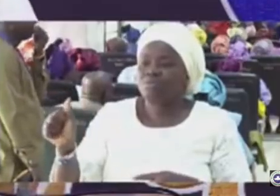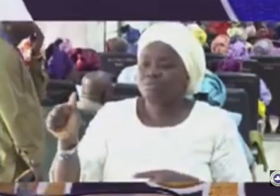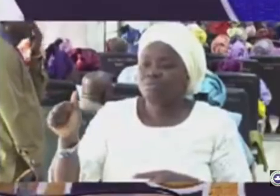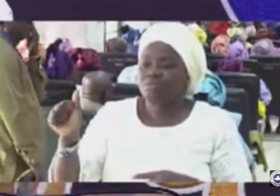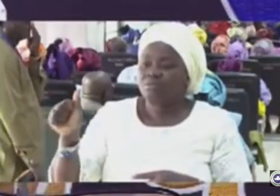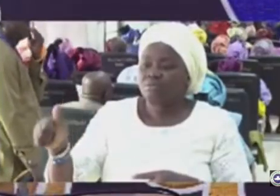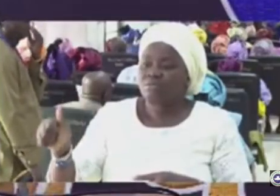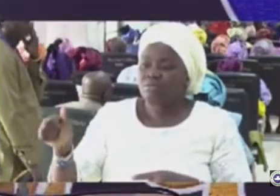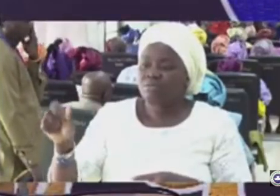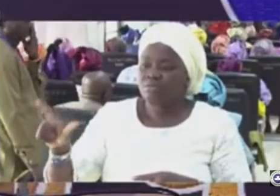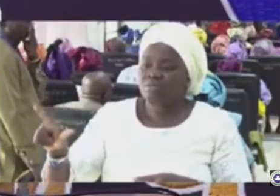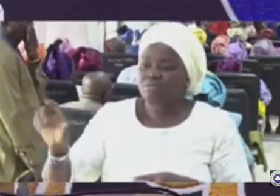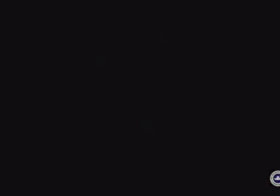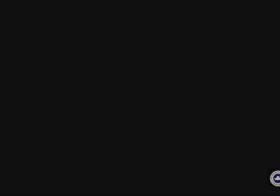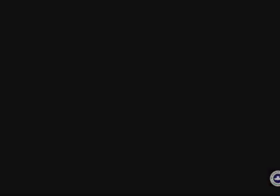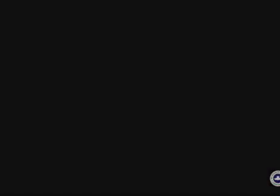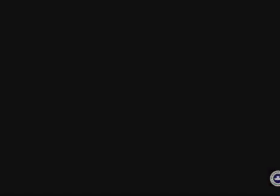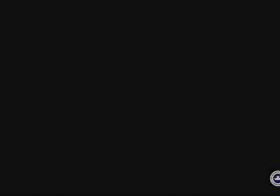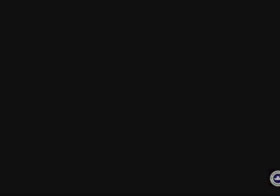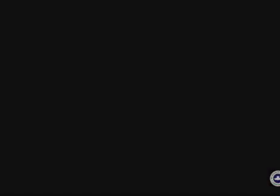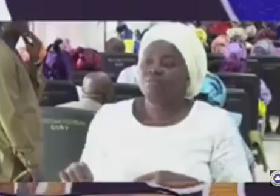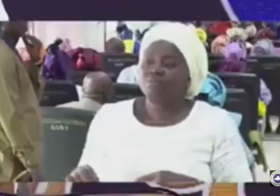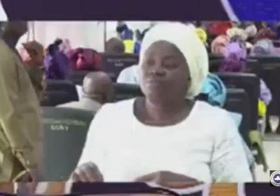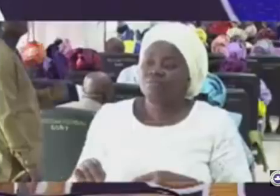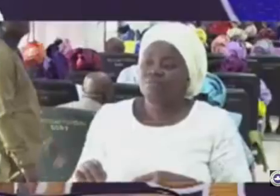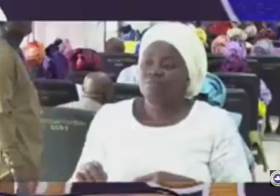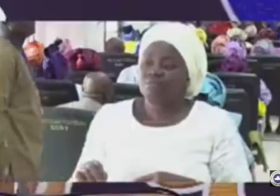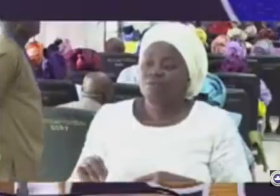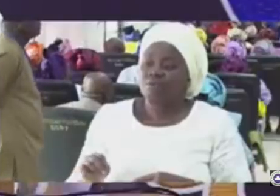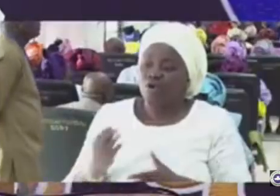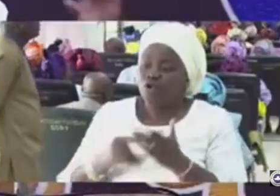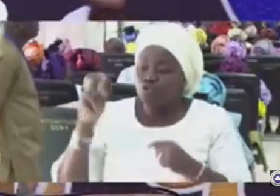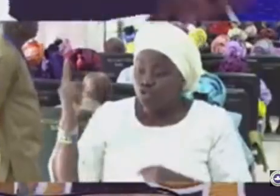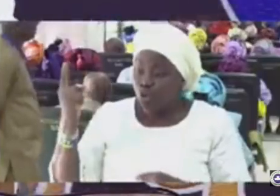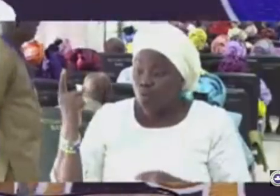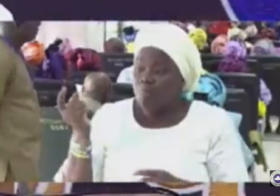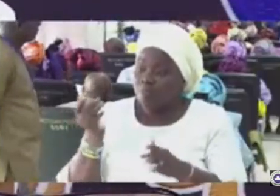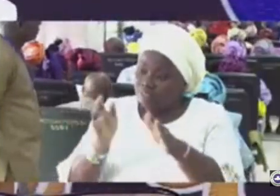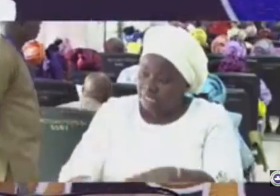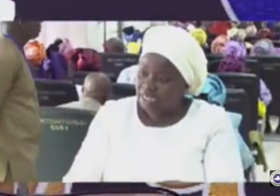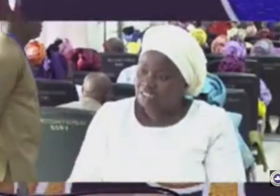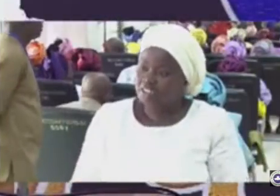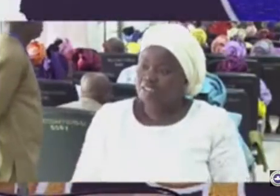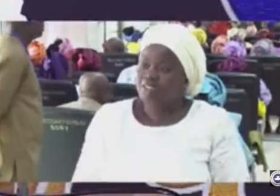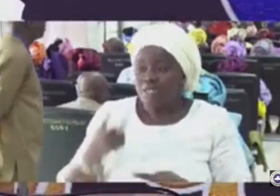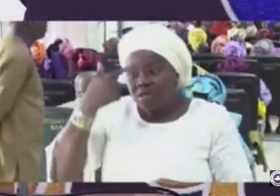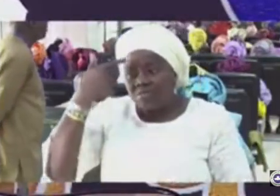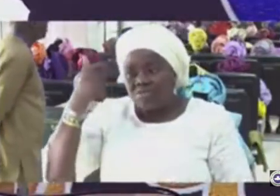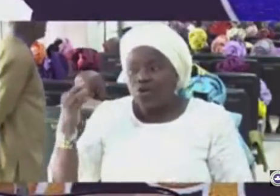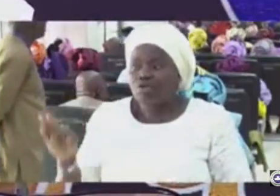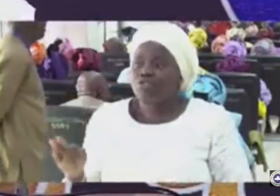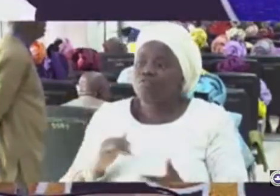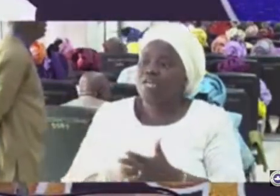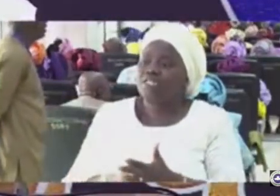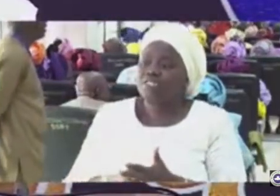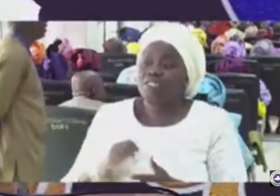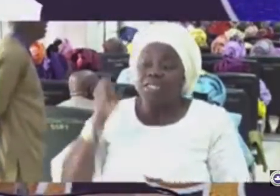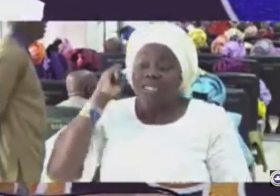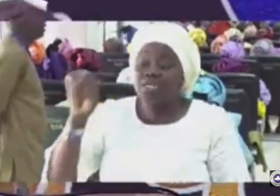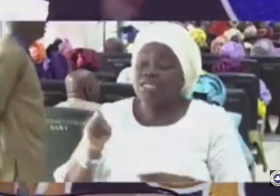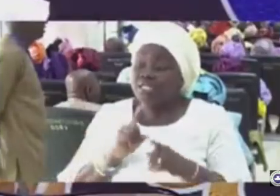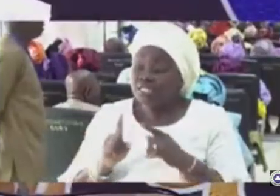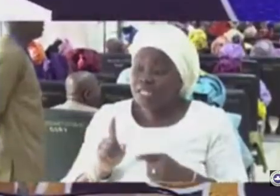man called Obededo and said, "You, if you die, you die." He took the Ark of the